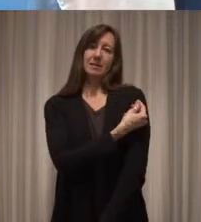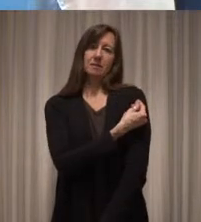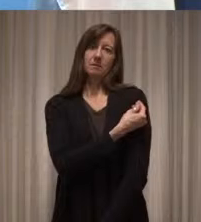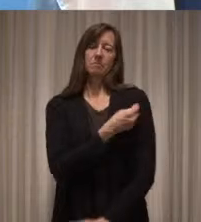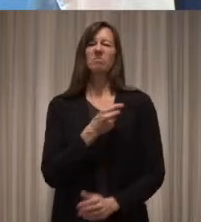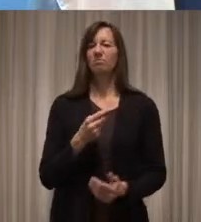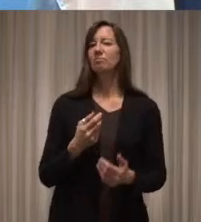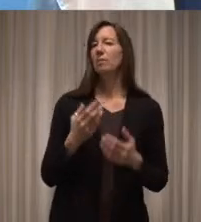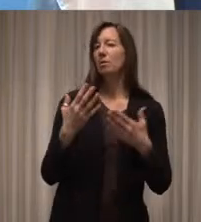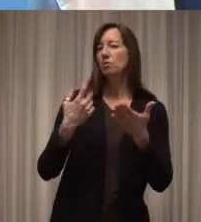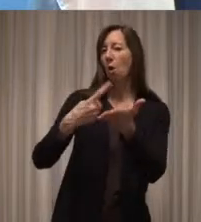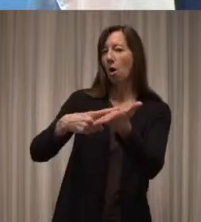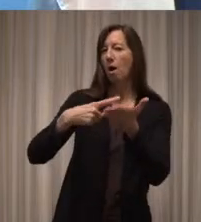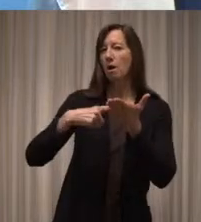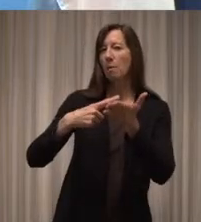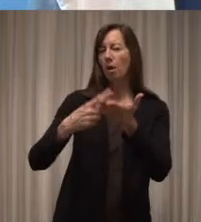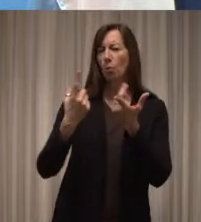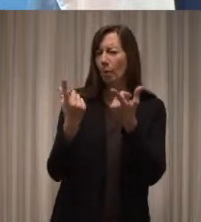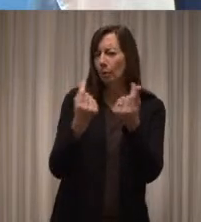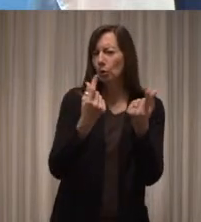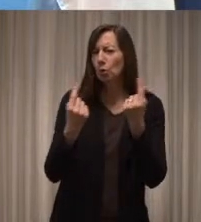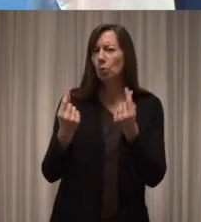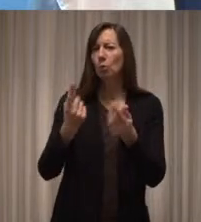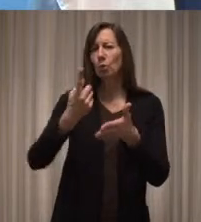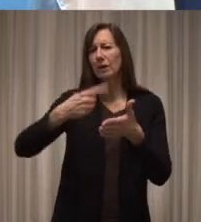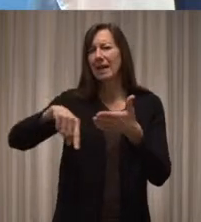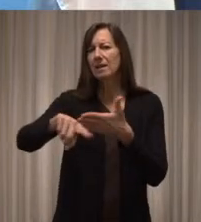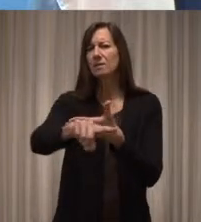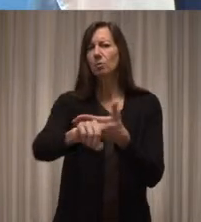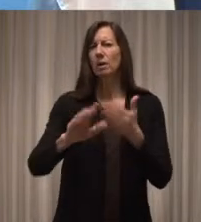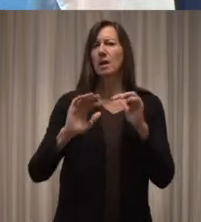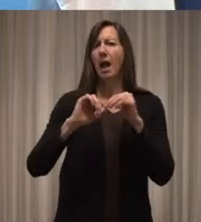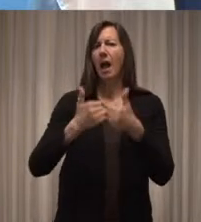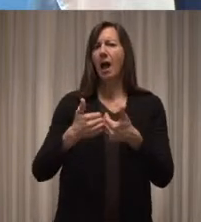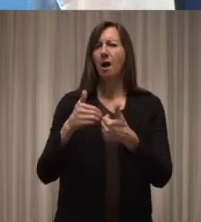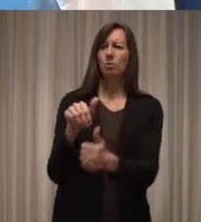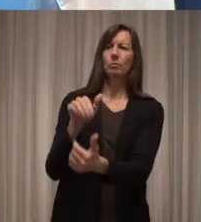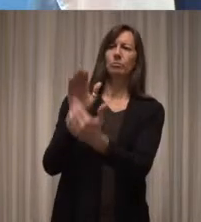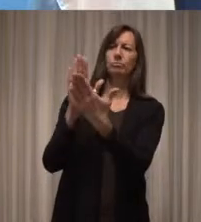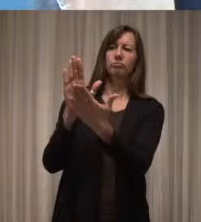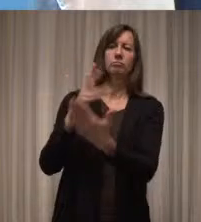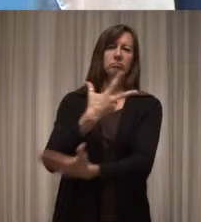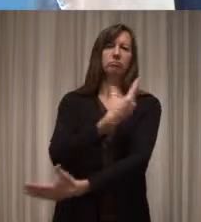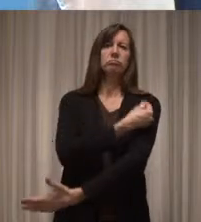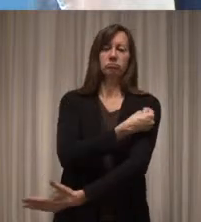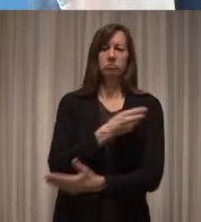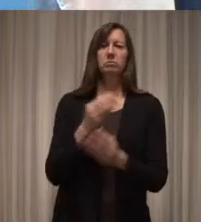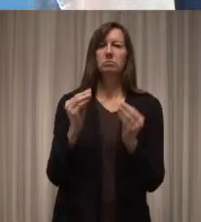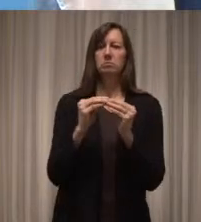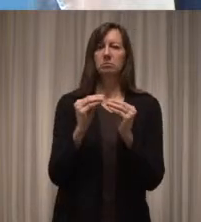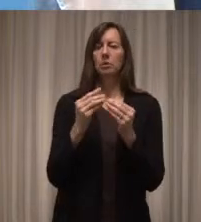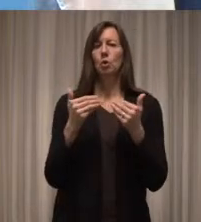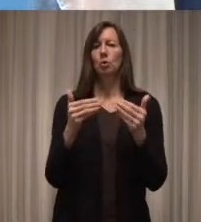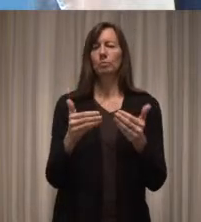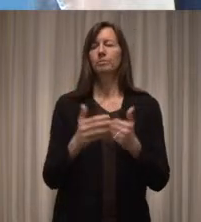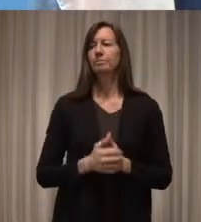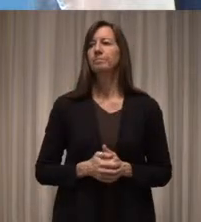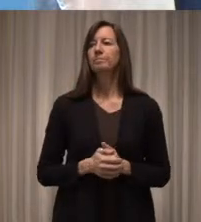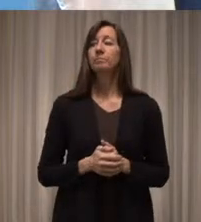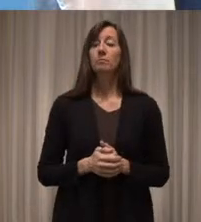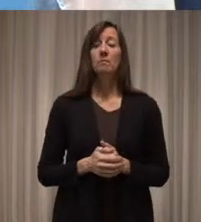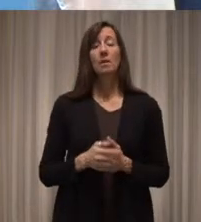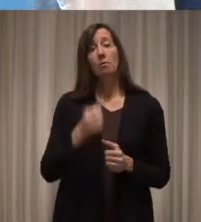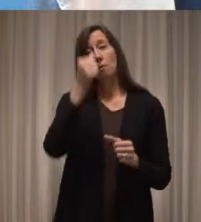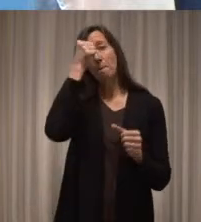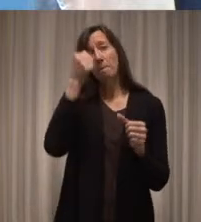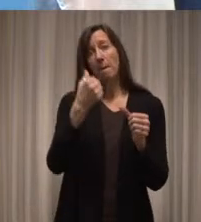going next week and how we're going to approach that. So this week, as a reminder, as I said on Tuesday, Ulster County